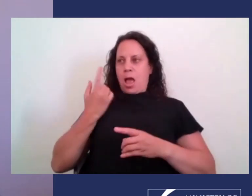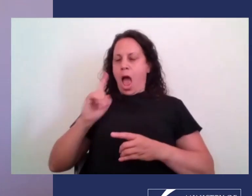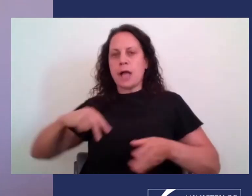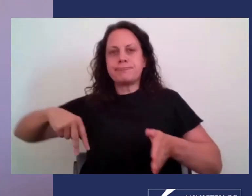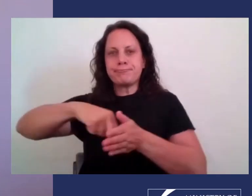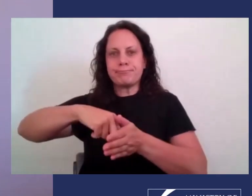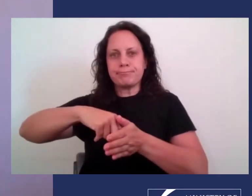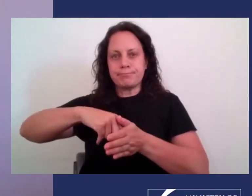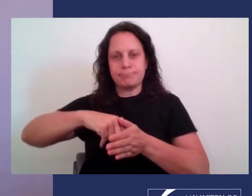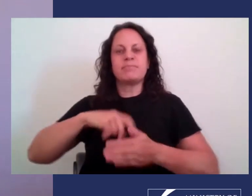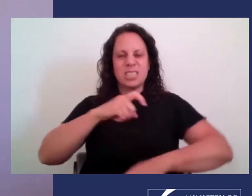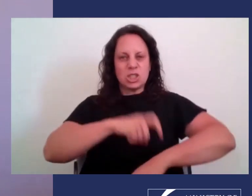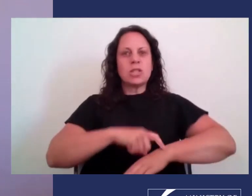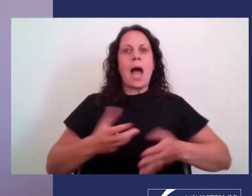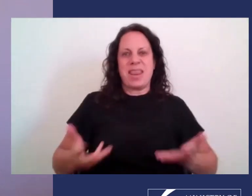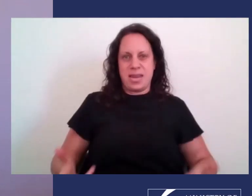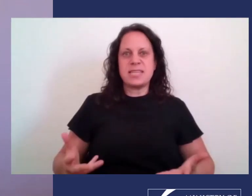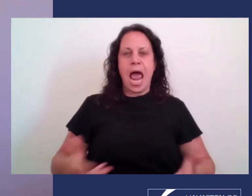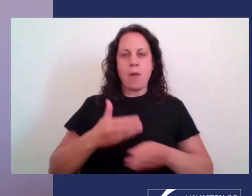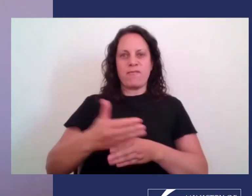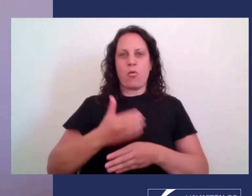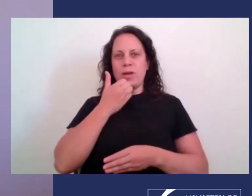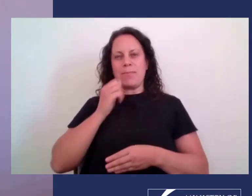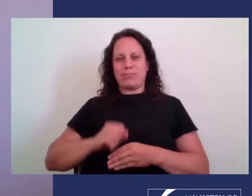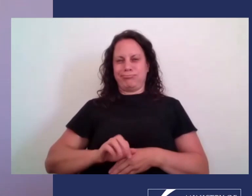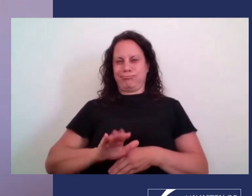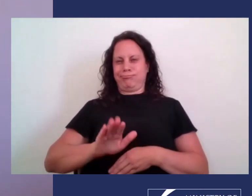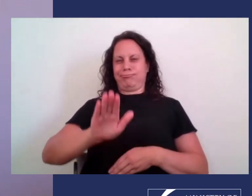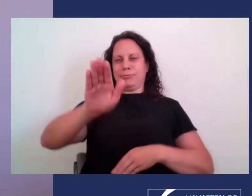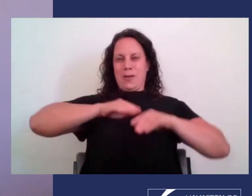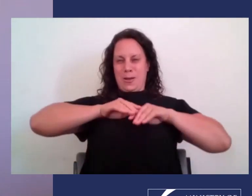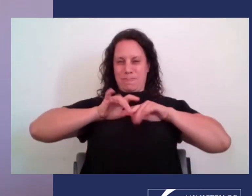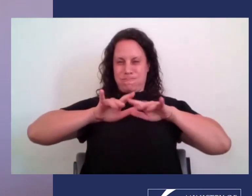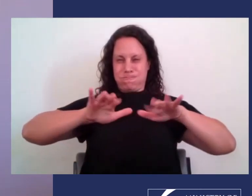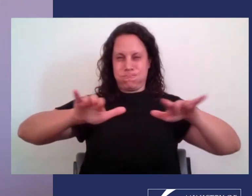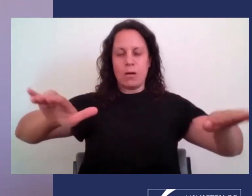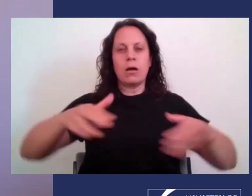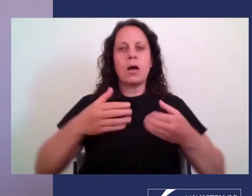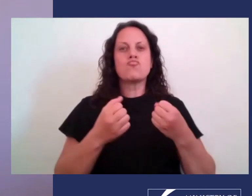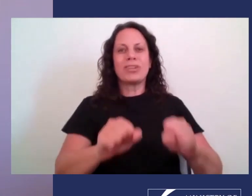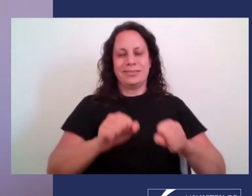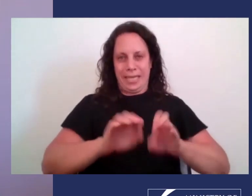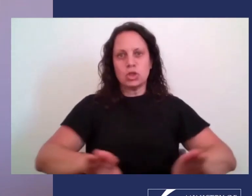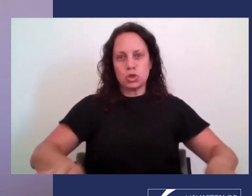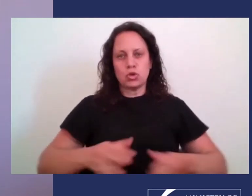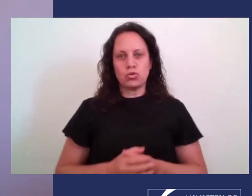is the time before the numbers really take off to protect our tamariki. And